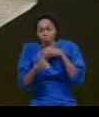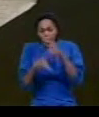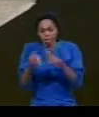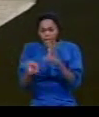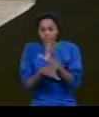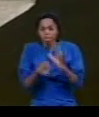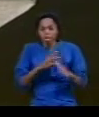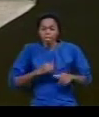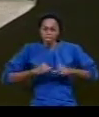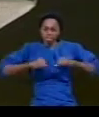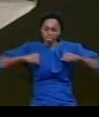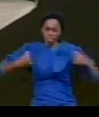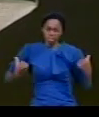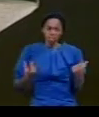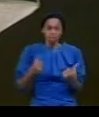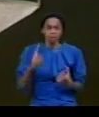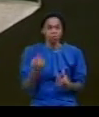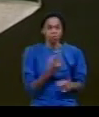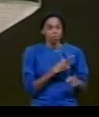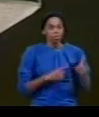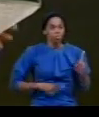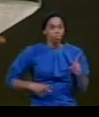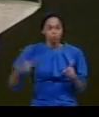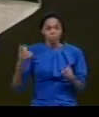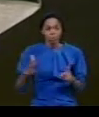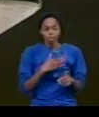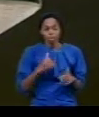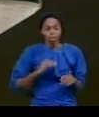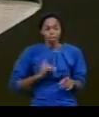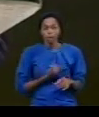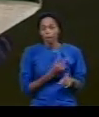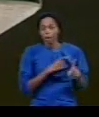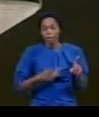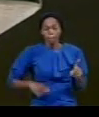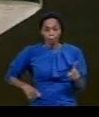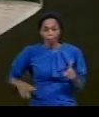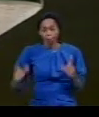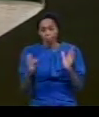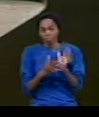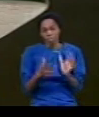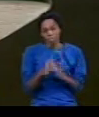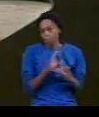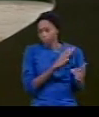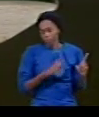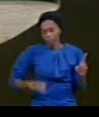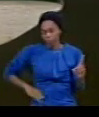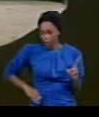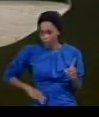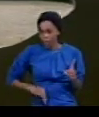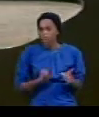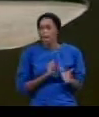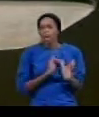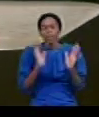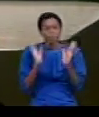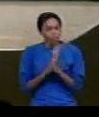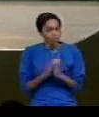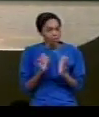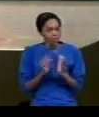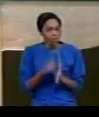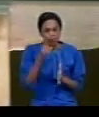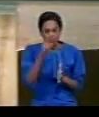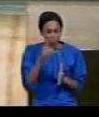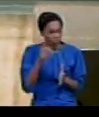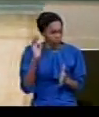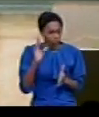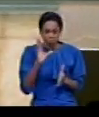the only Lord God and our Savior, Jesus Christ. I pray there will be no